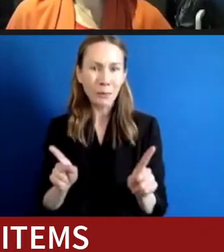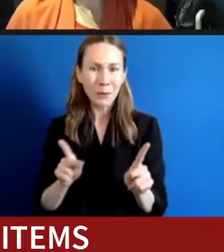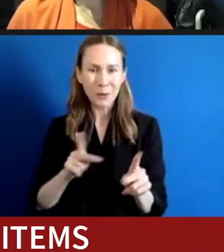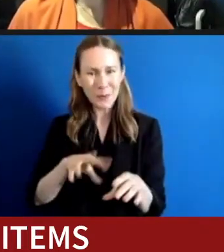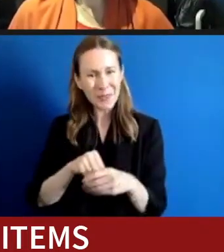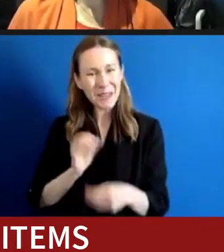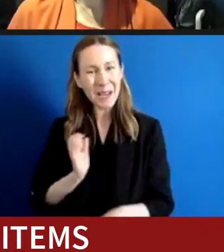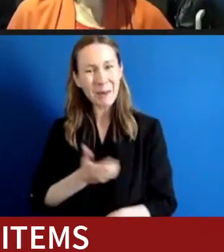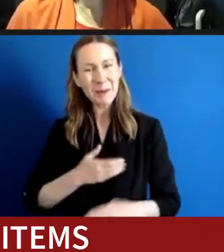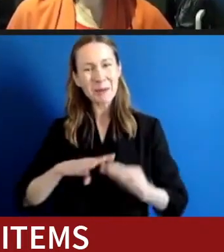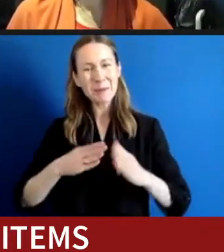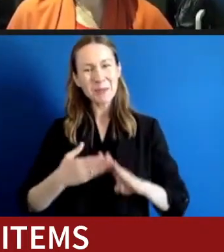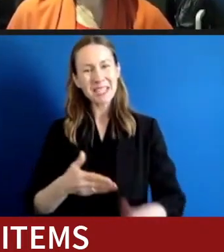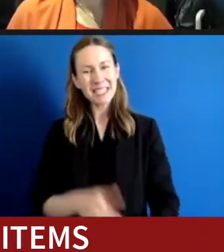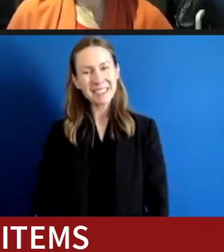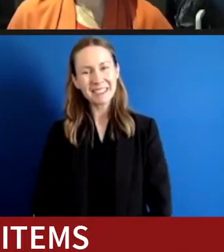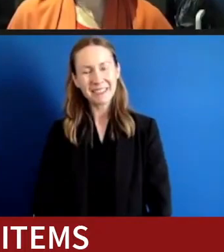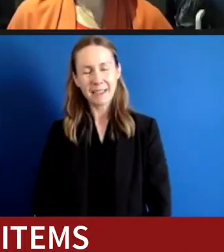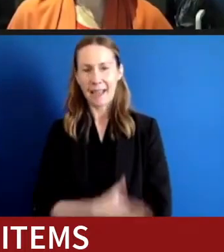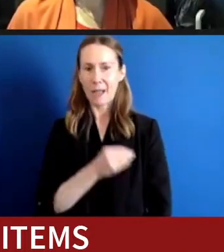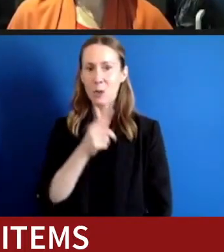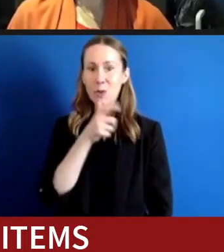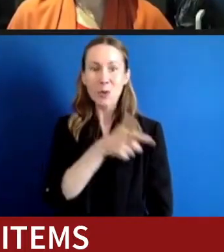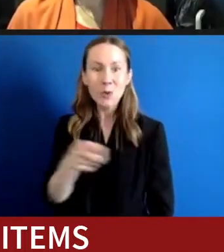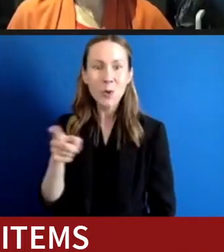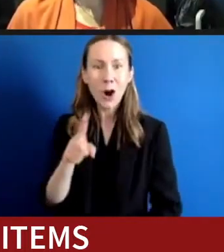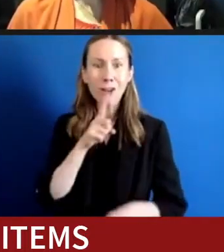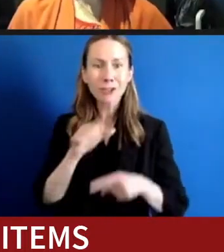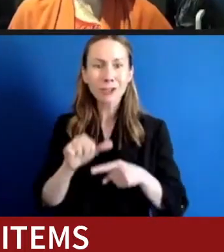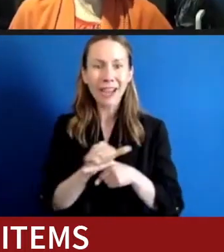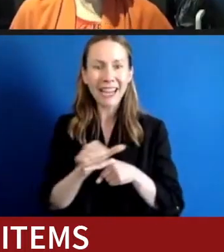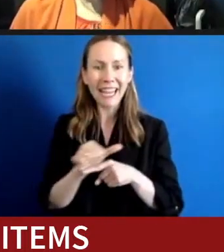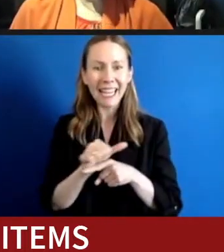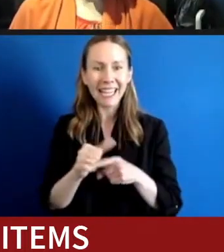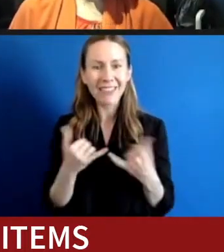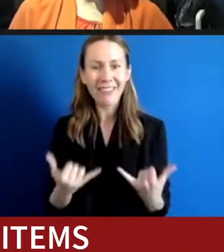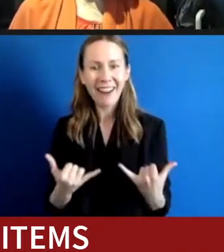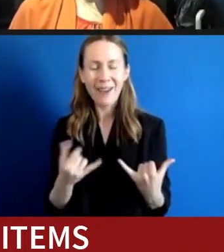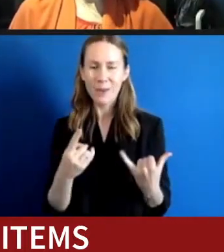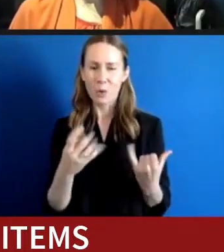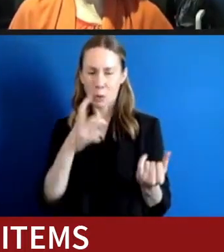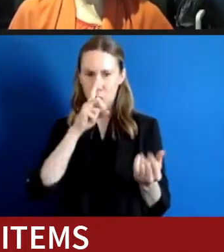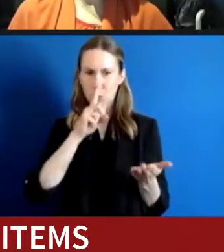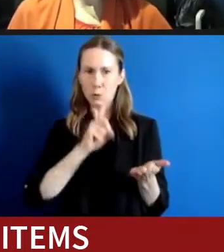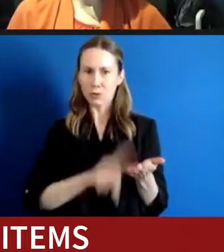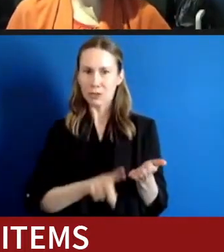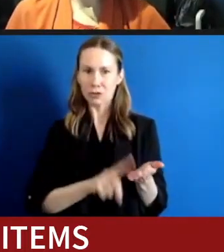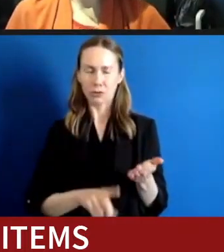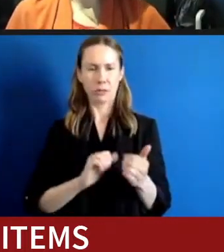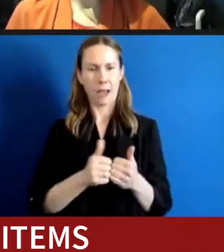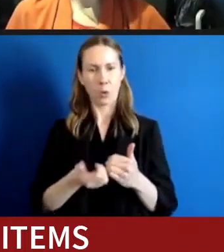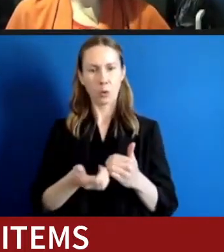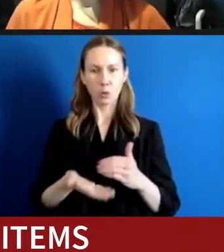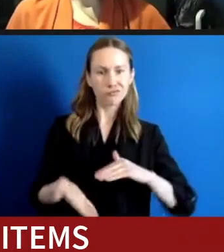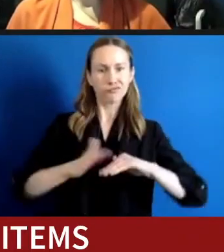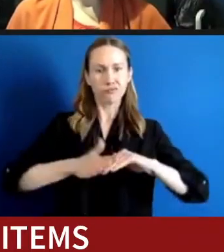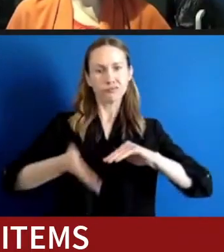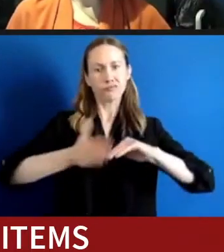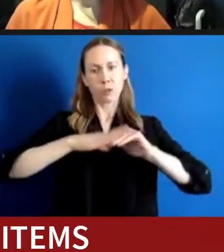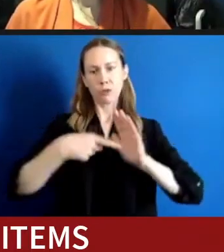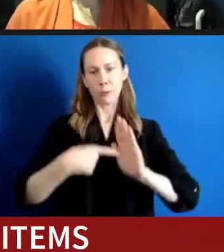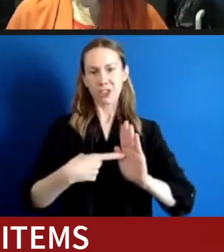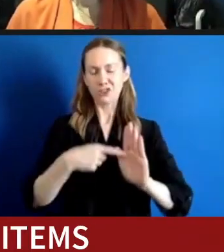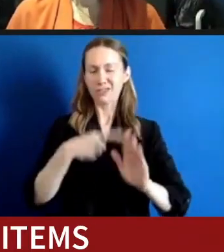that to all the trainees, particularly out there who are trying to do research and increase representation, it's a hard road,